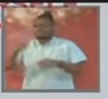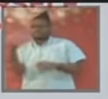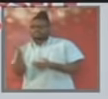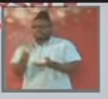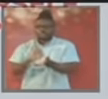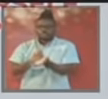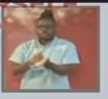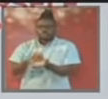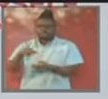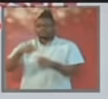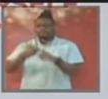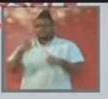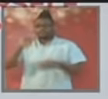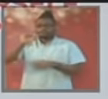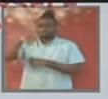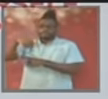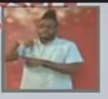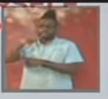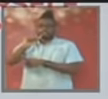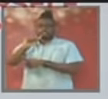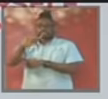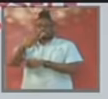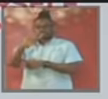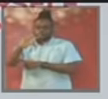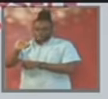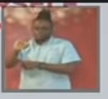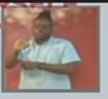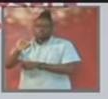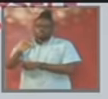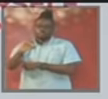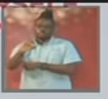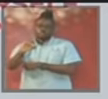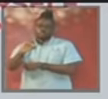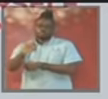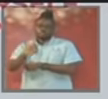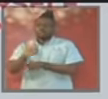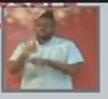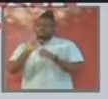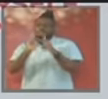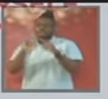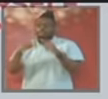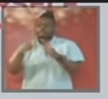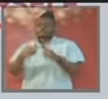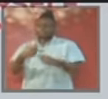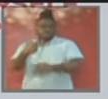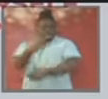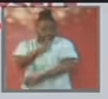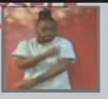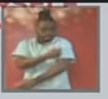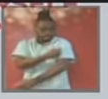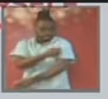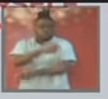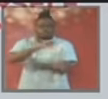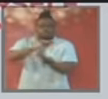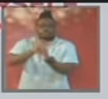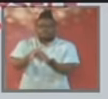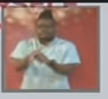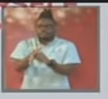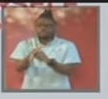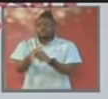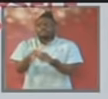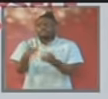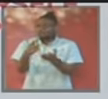the PAHO's perspective on the coronavirus vaccine and what we should be